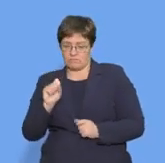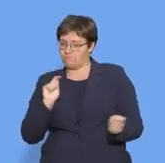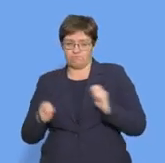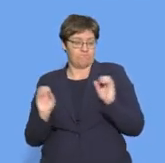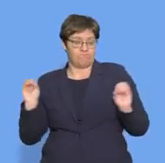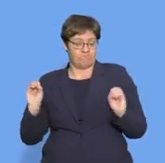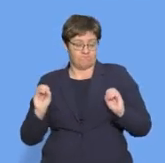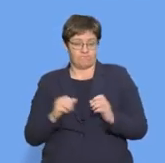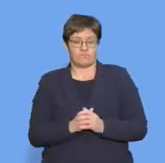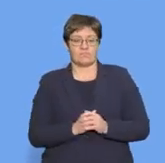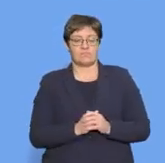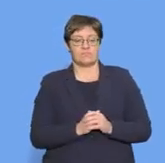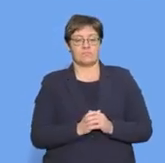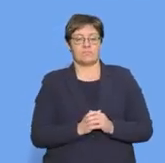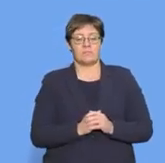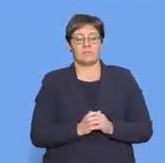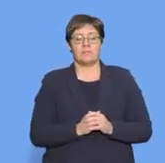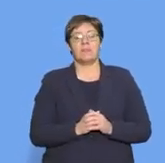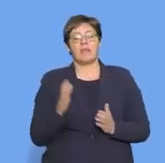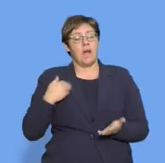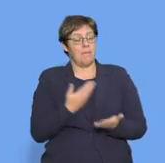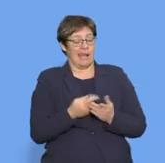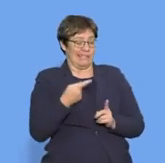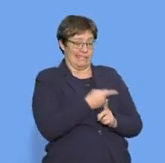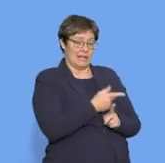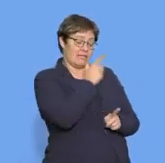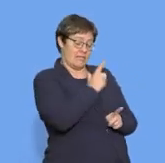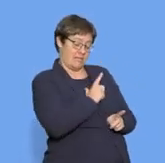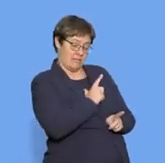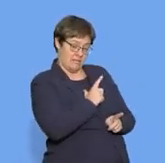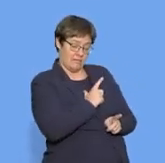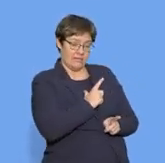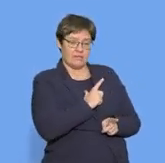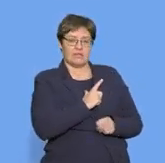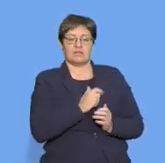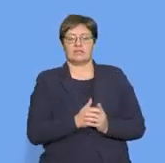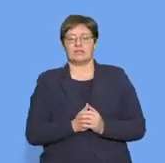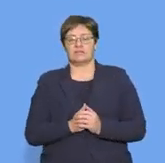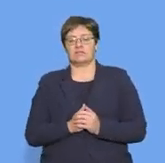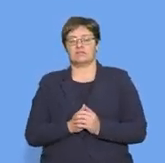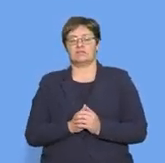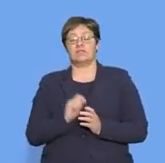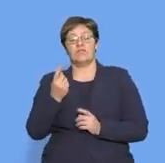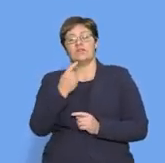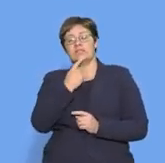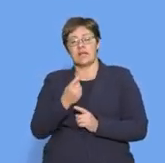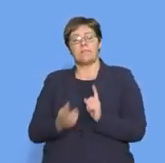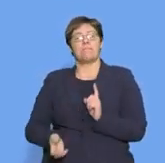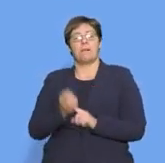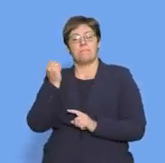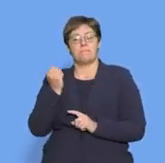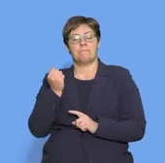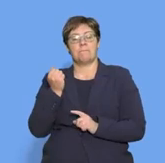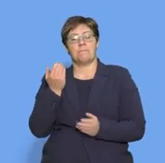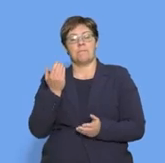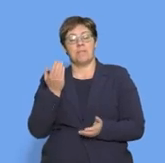does not change. To try and apply what they've just told us now is, firstly they say determine